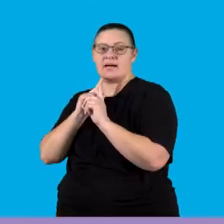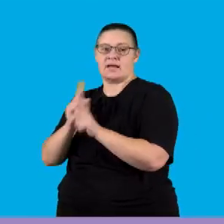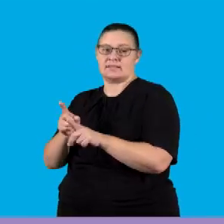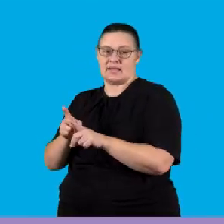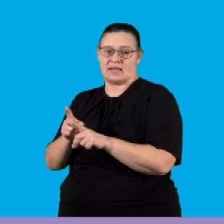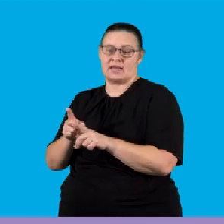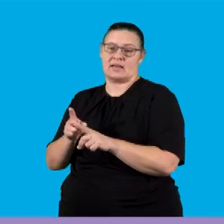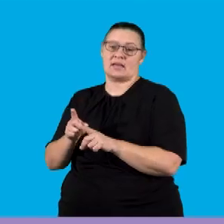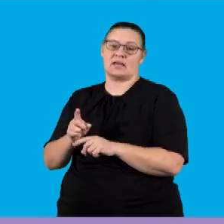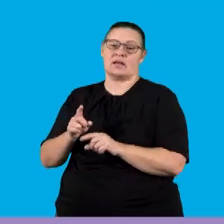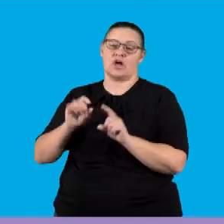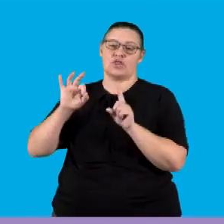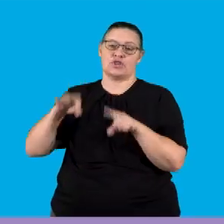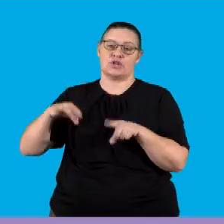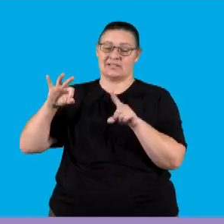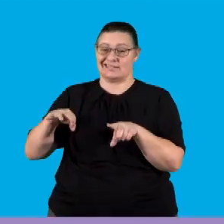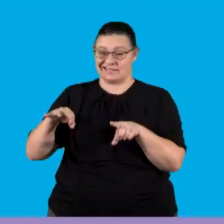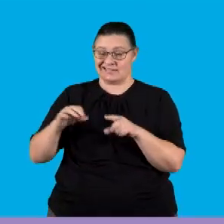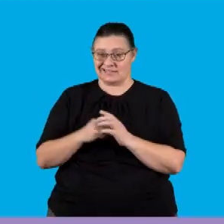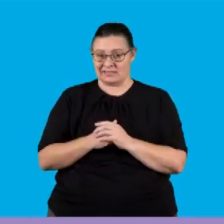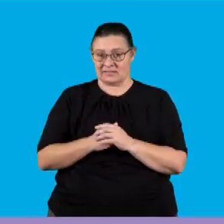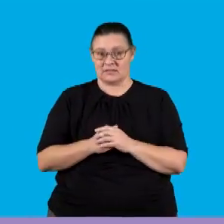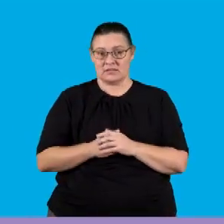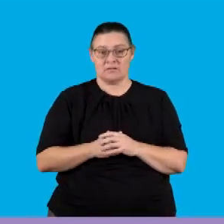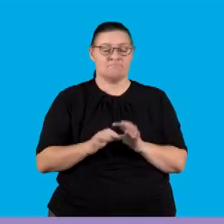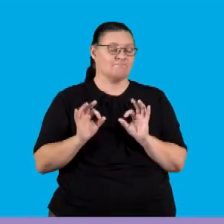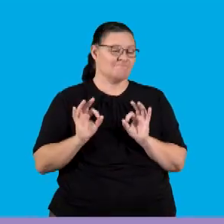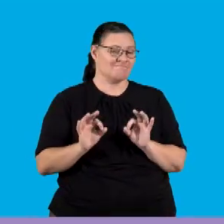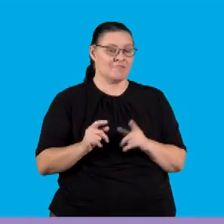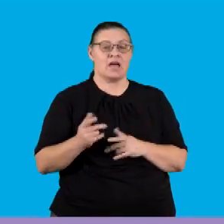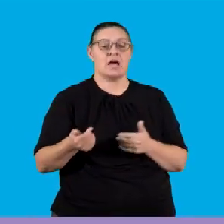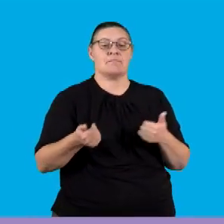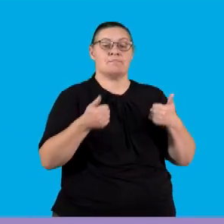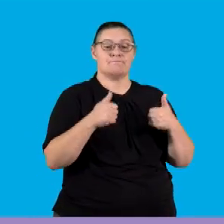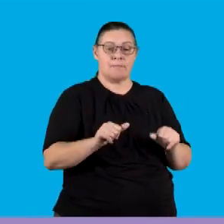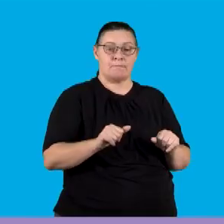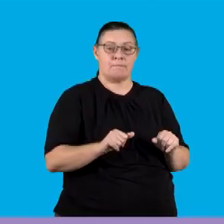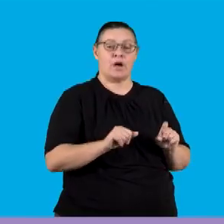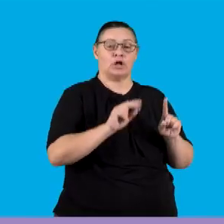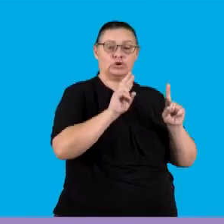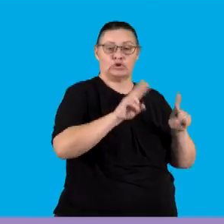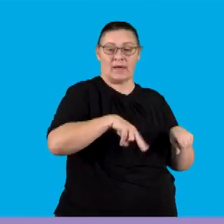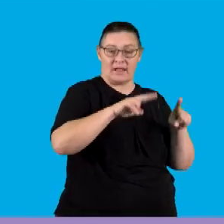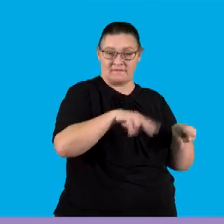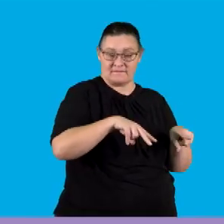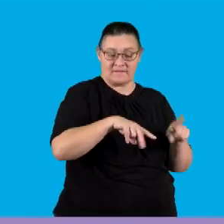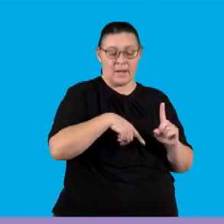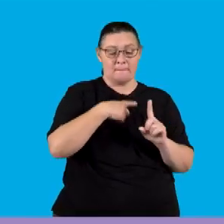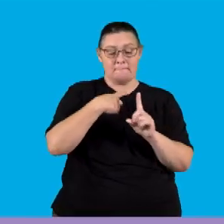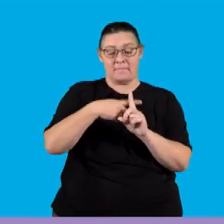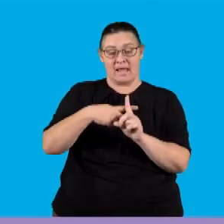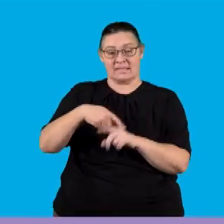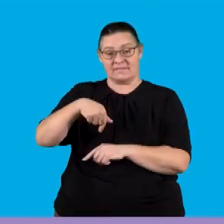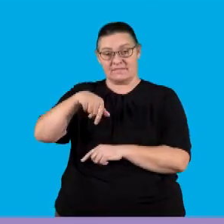Yes, that gives us a 13. You are absolutely correct. And then